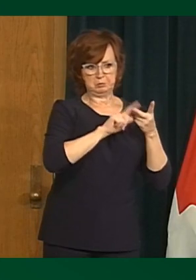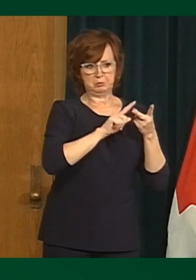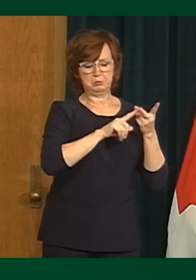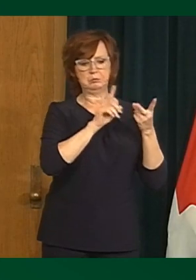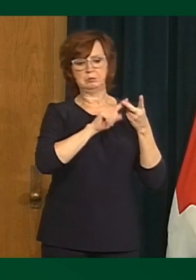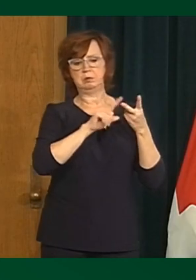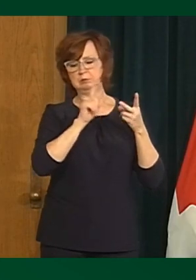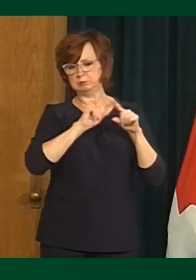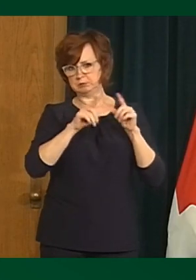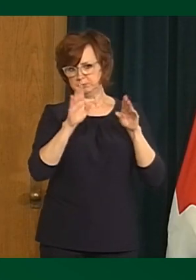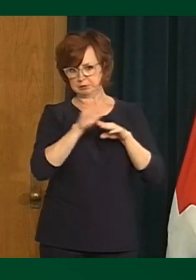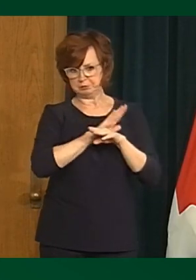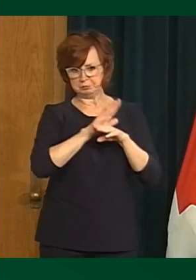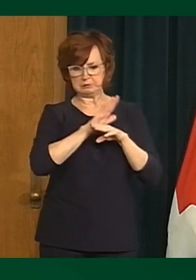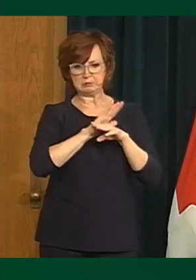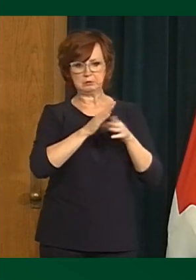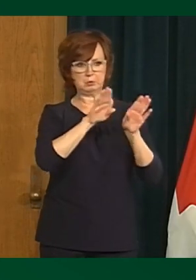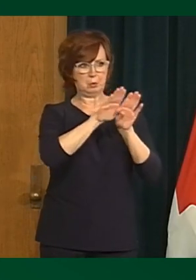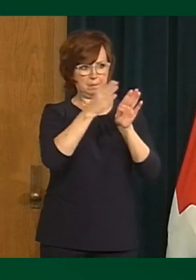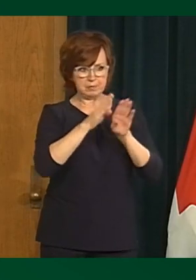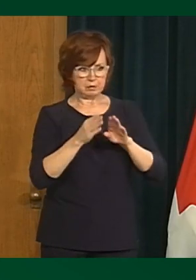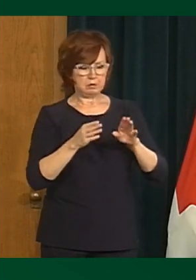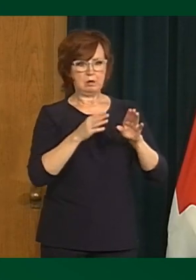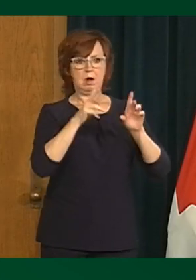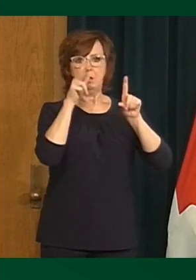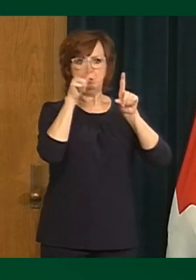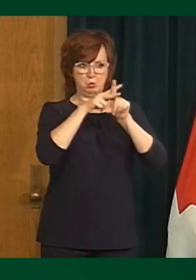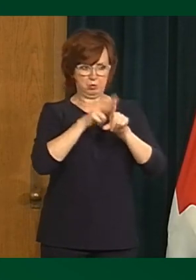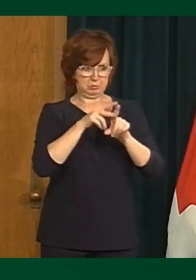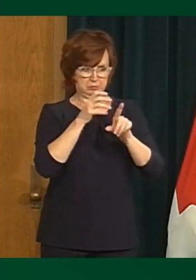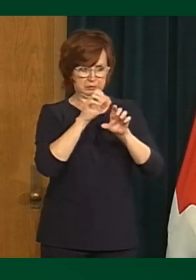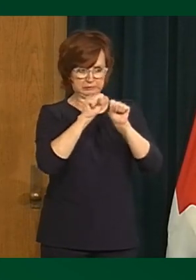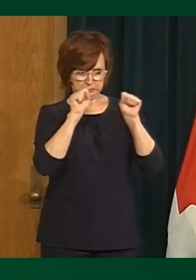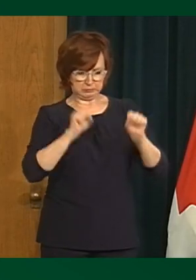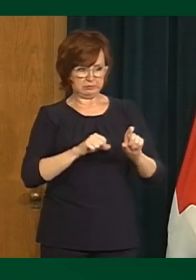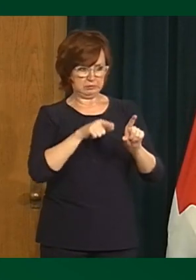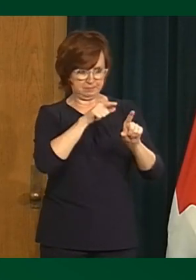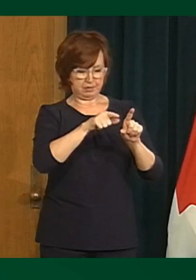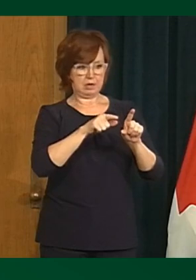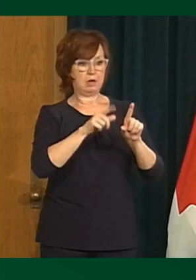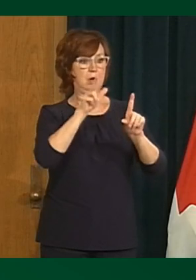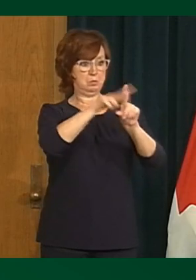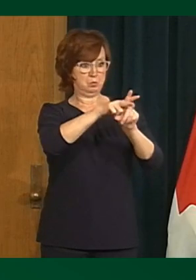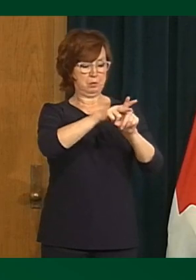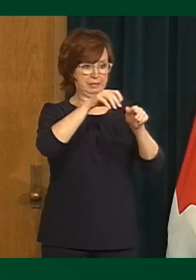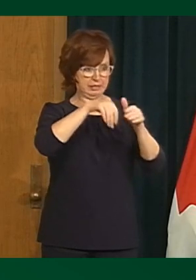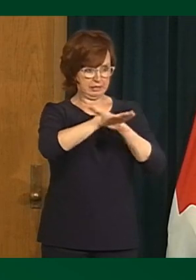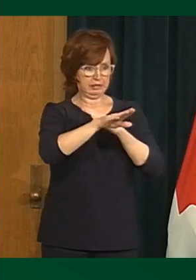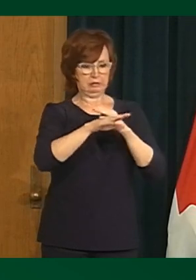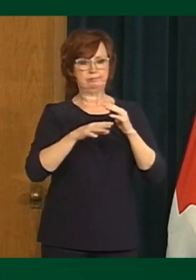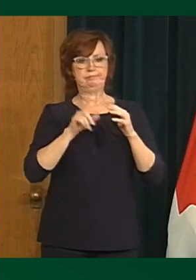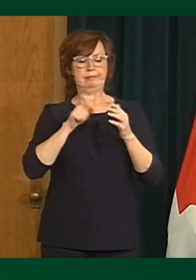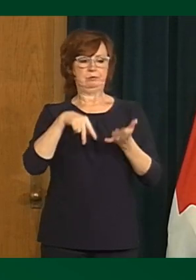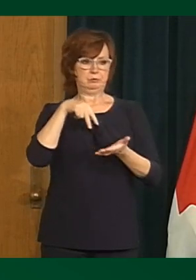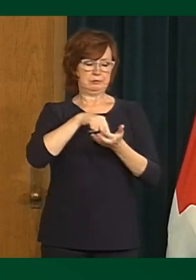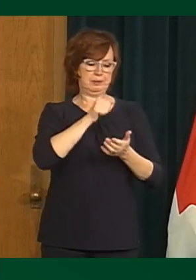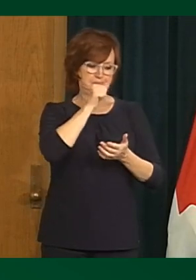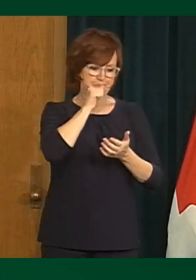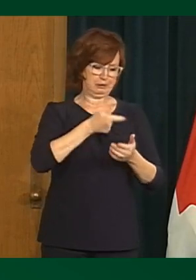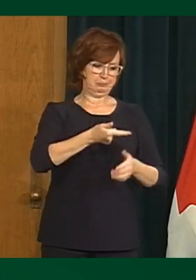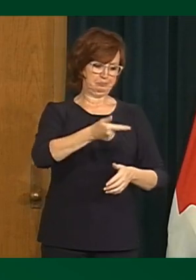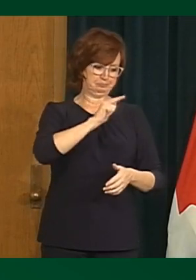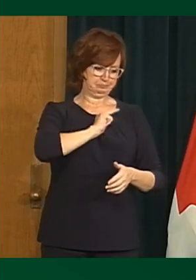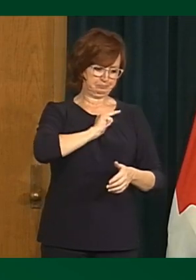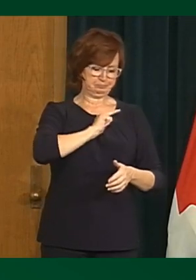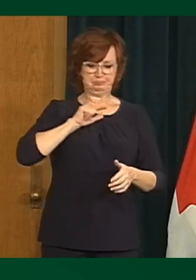and other businesses. There's an appointment system in place, and the waiting times may be long, but, you know, I think that we all